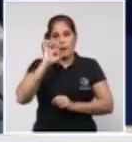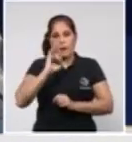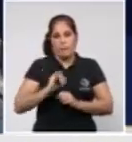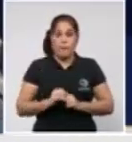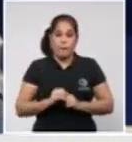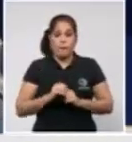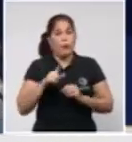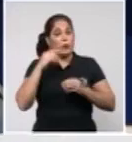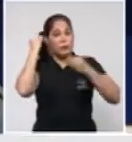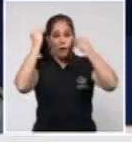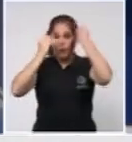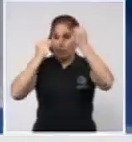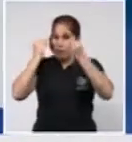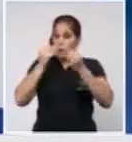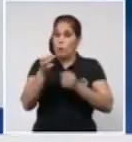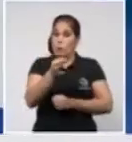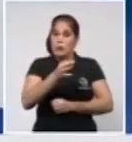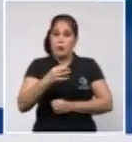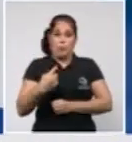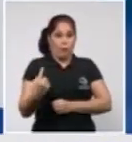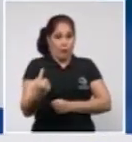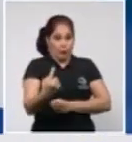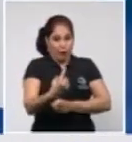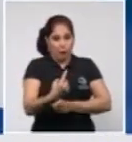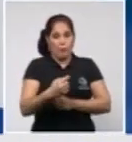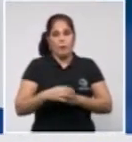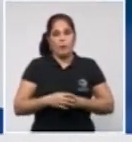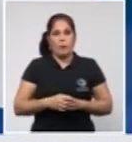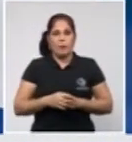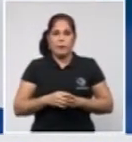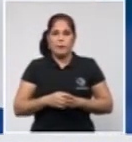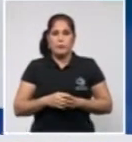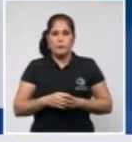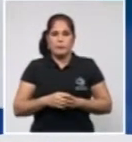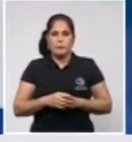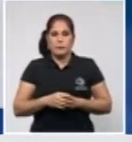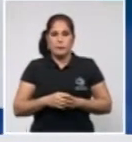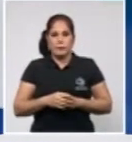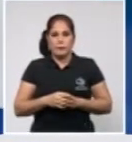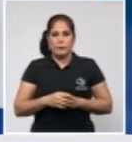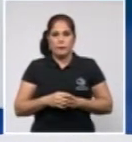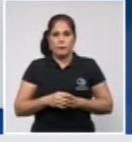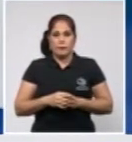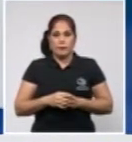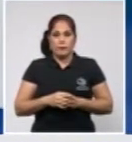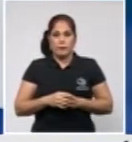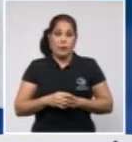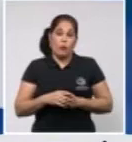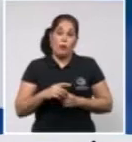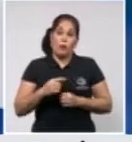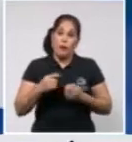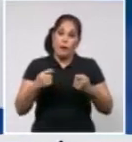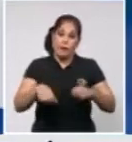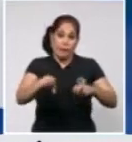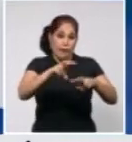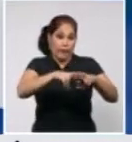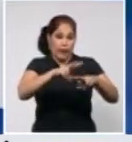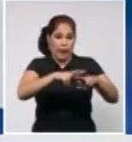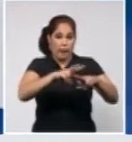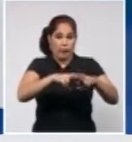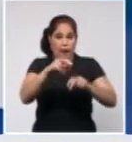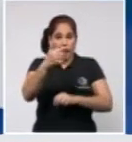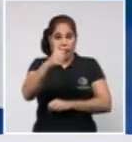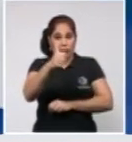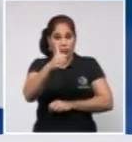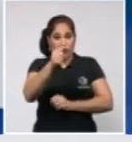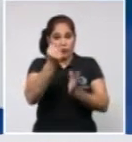10 cases from Havana belong to the municipalities of Centro Habana with 2, 10 de